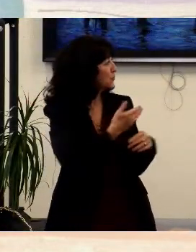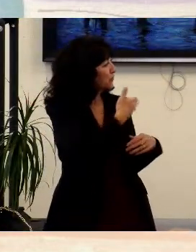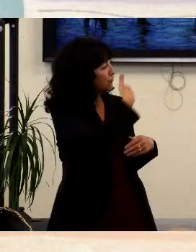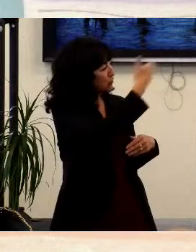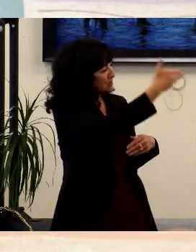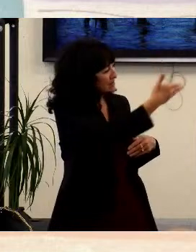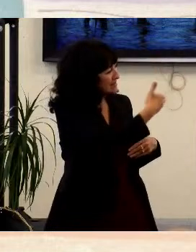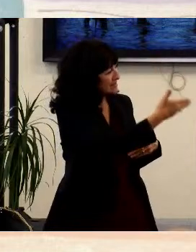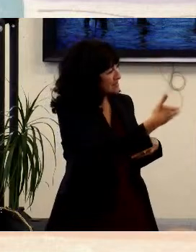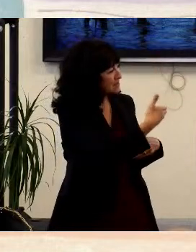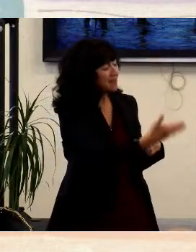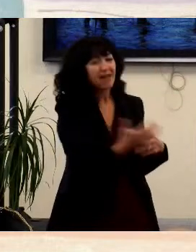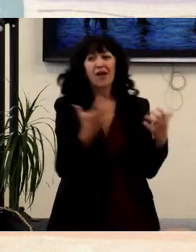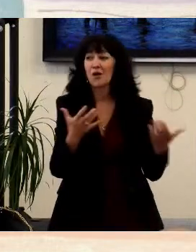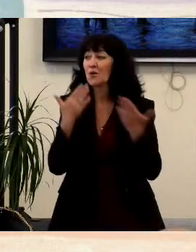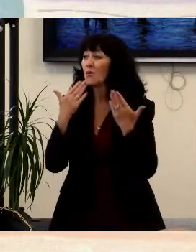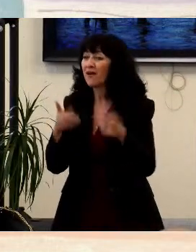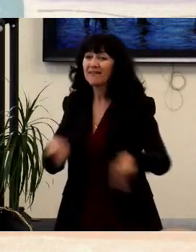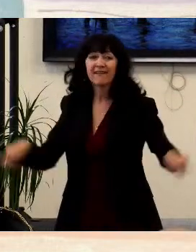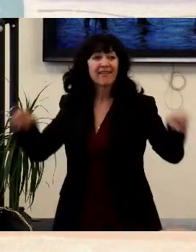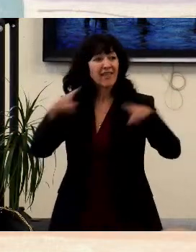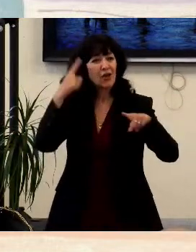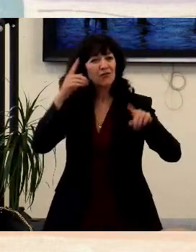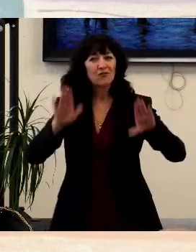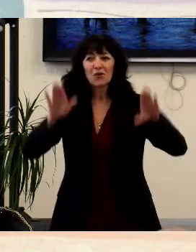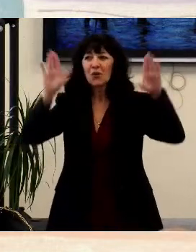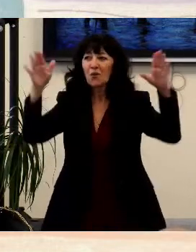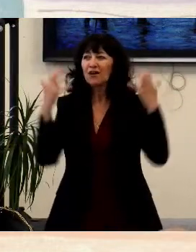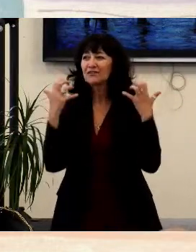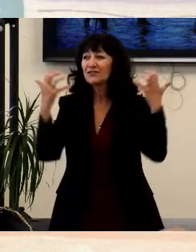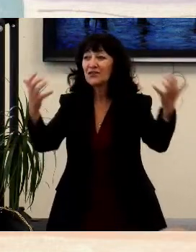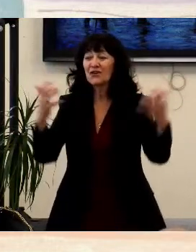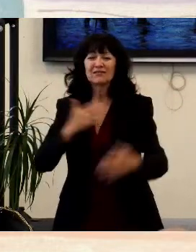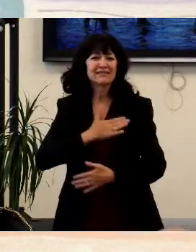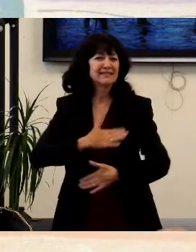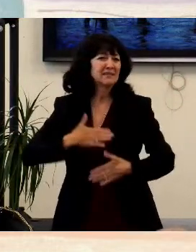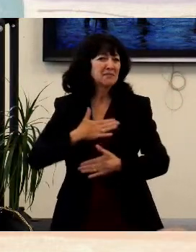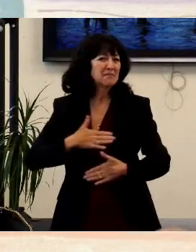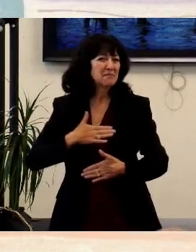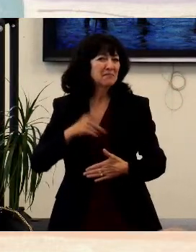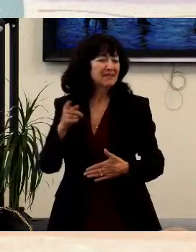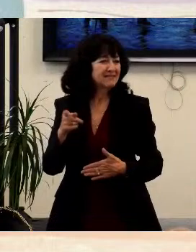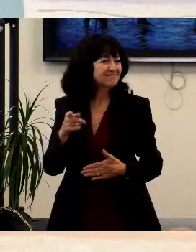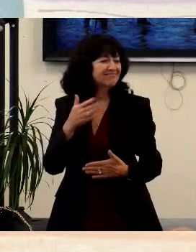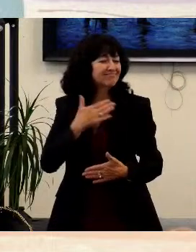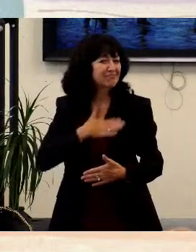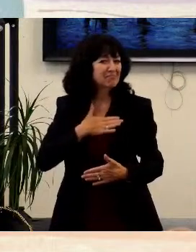to thank you all. We're a wonderful audience. Thank you very much. Please enjoy Books for Blue.